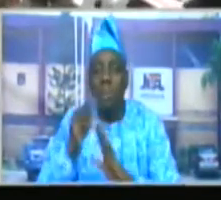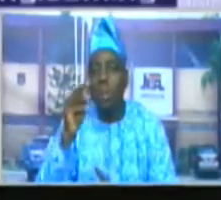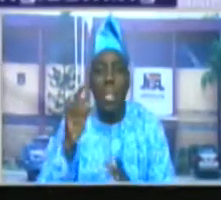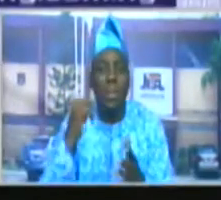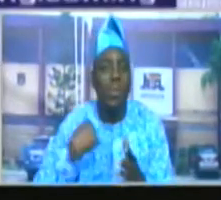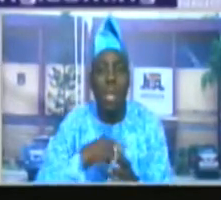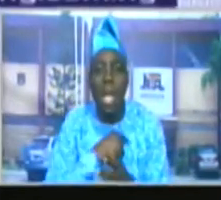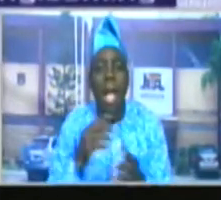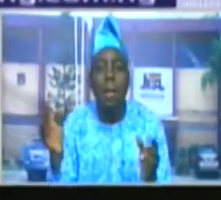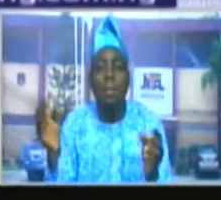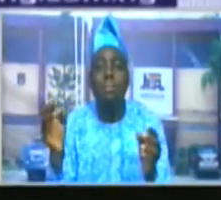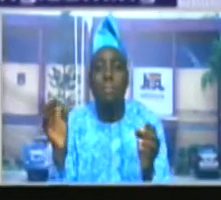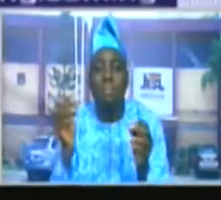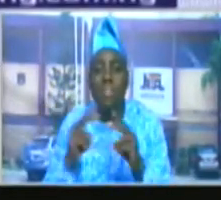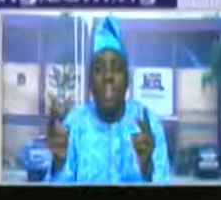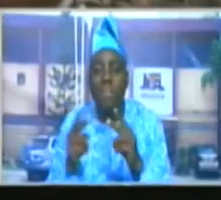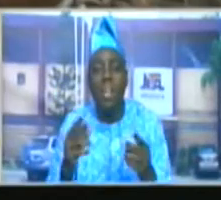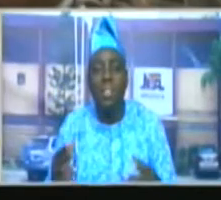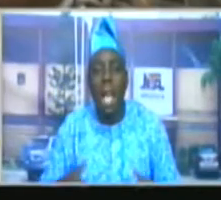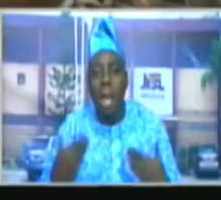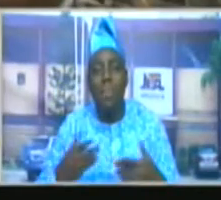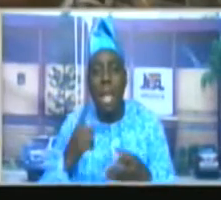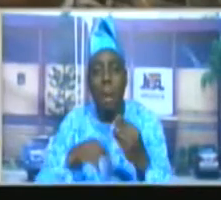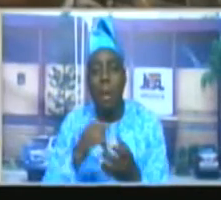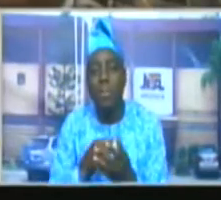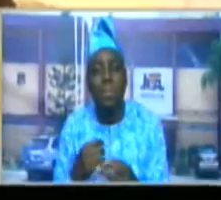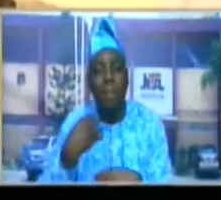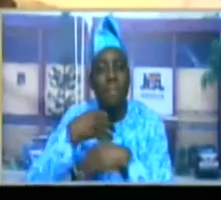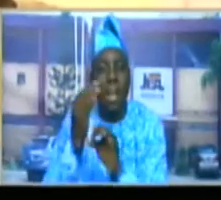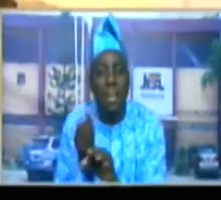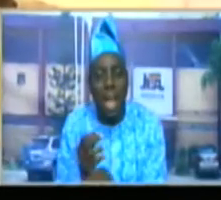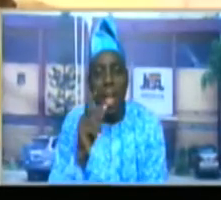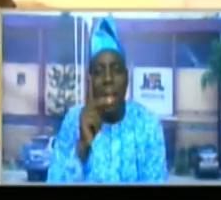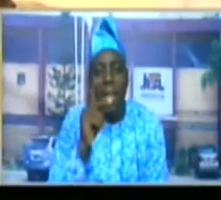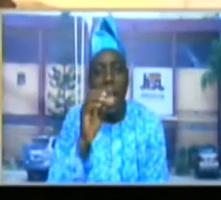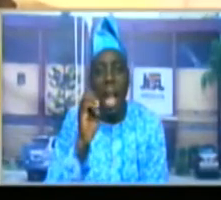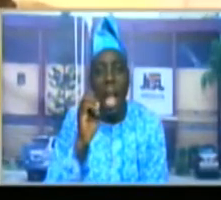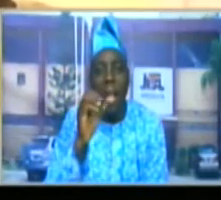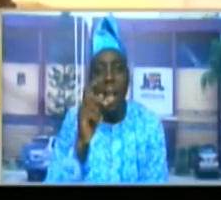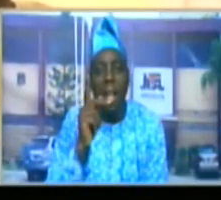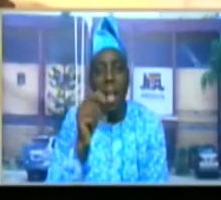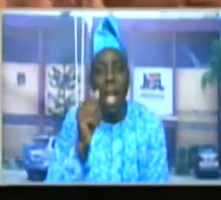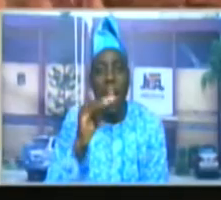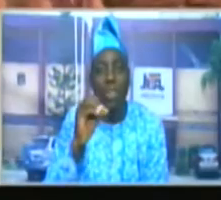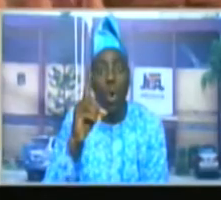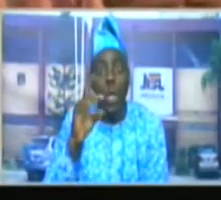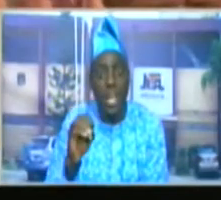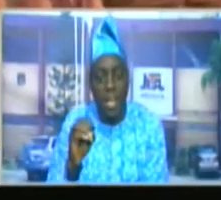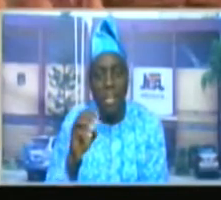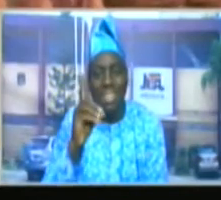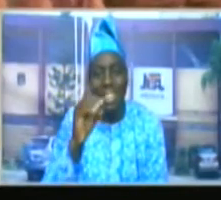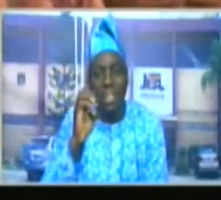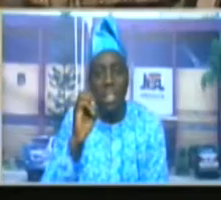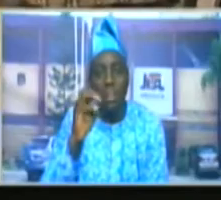happy about. Founder of Pen Pushing, an online media platform, Dimeji Kayode Adeleye, says the lecture is part of solution journalism aimed